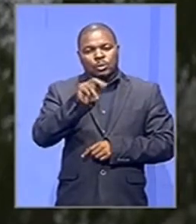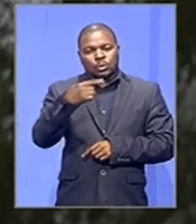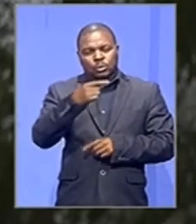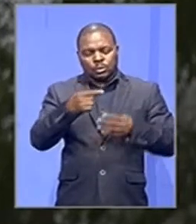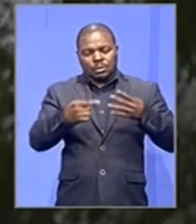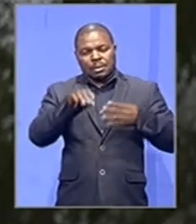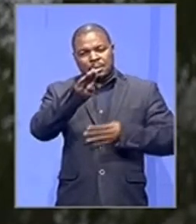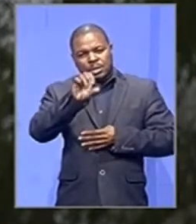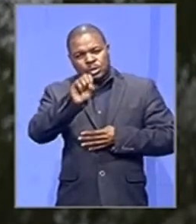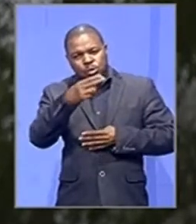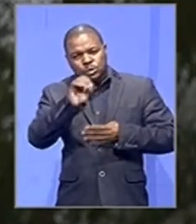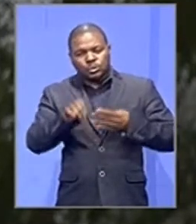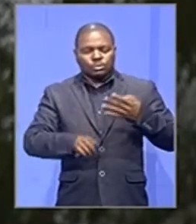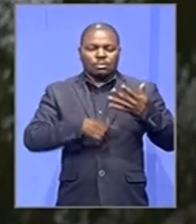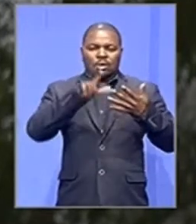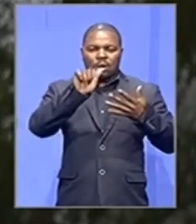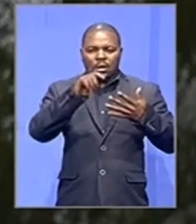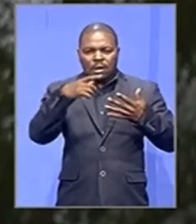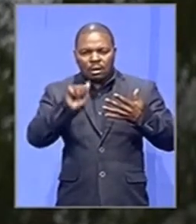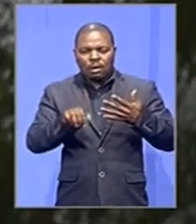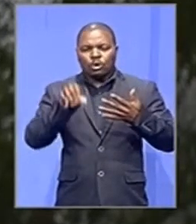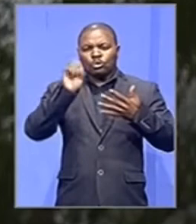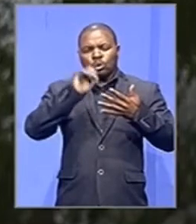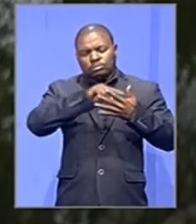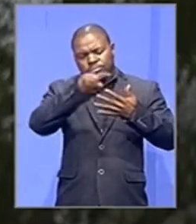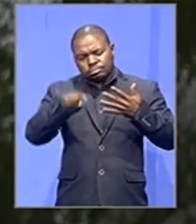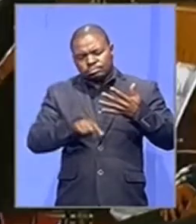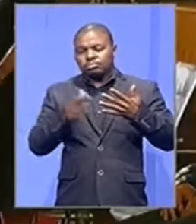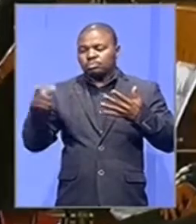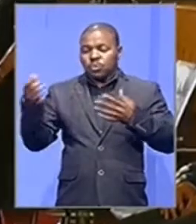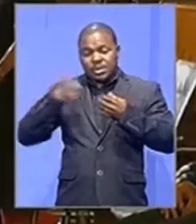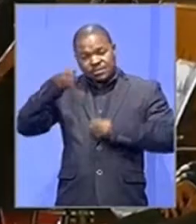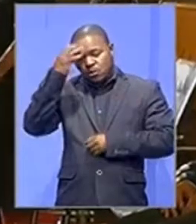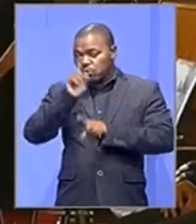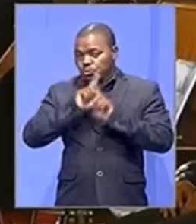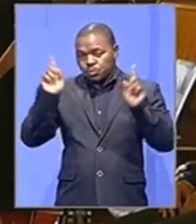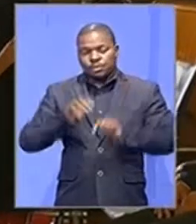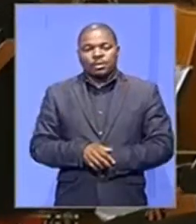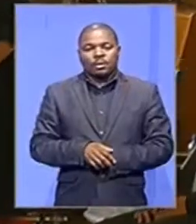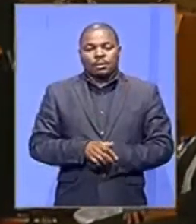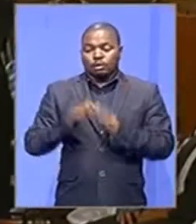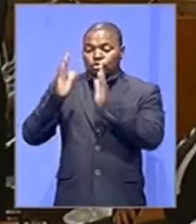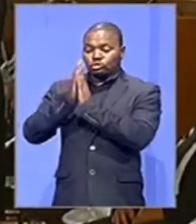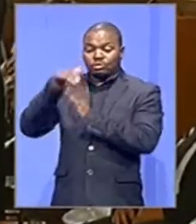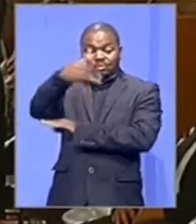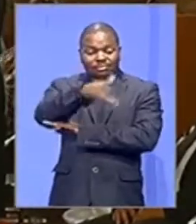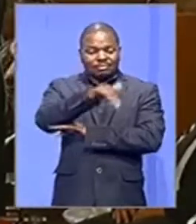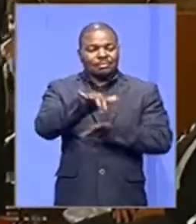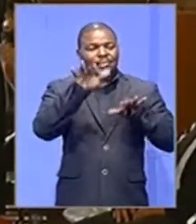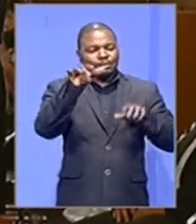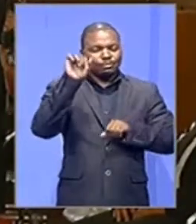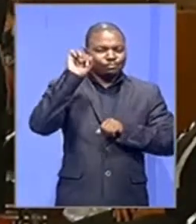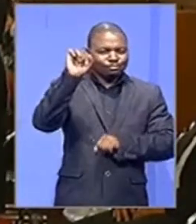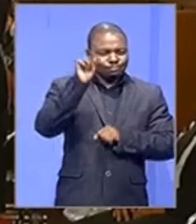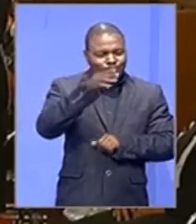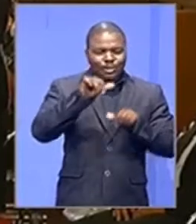Bisho, Kwamakuta, Langa, Soweto, and Sharpeville. Khabagare ka kontle ga kereke setlhotswana sa badira ditshupetso